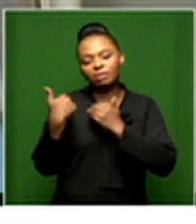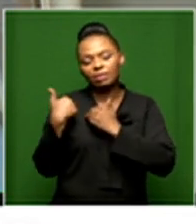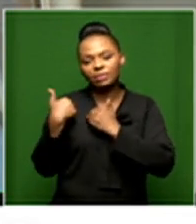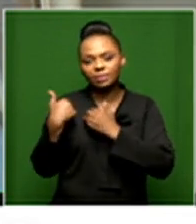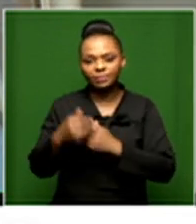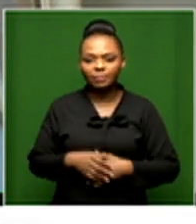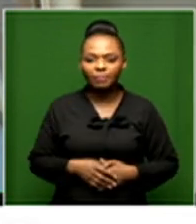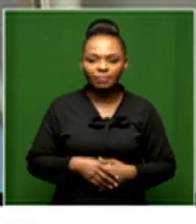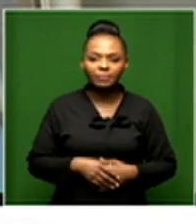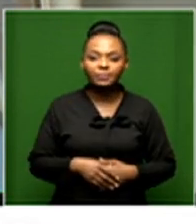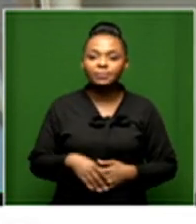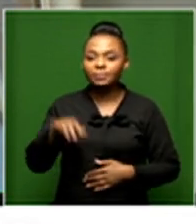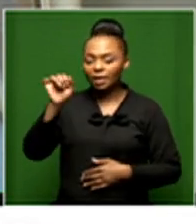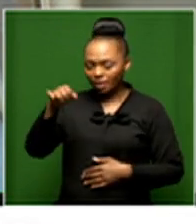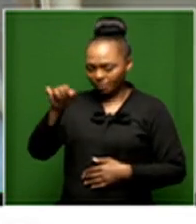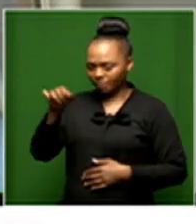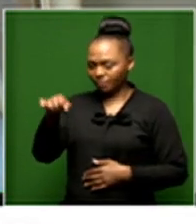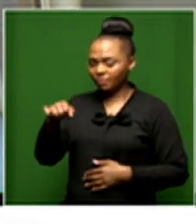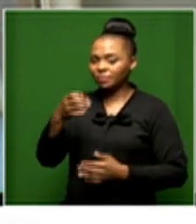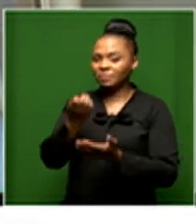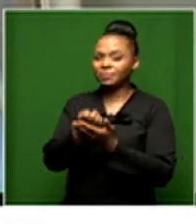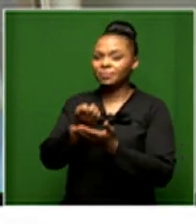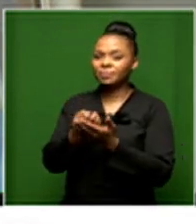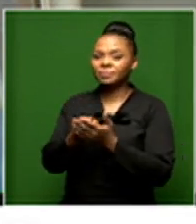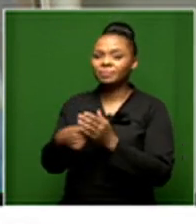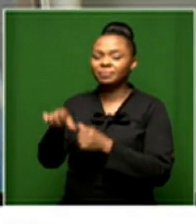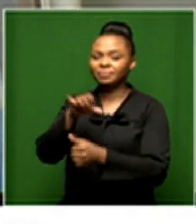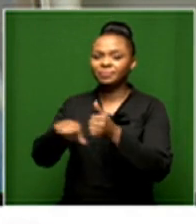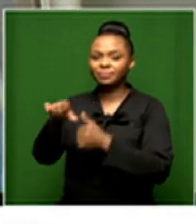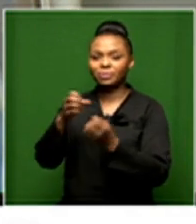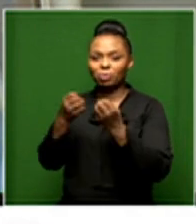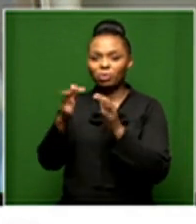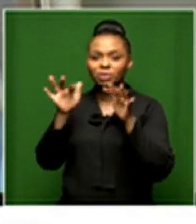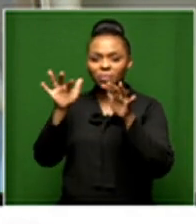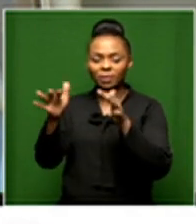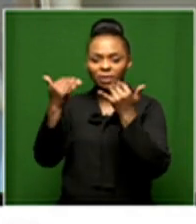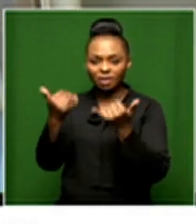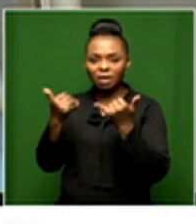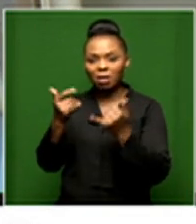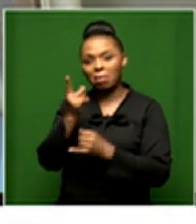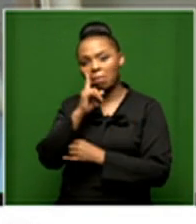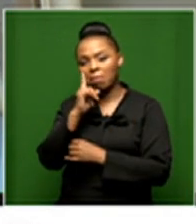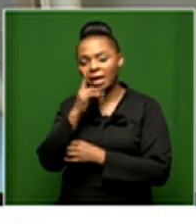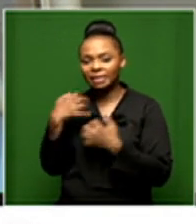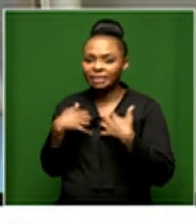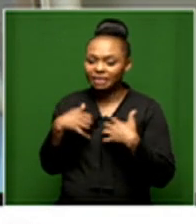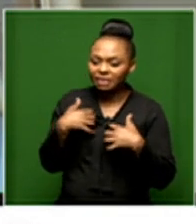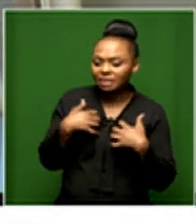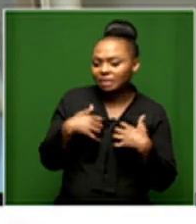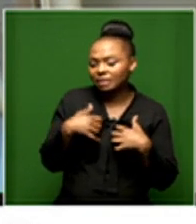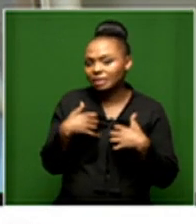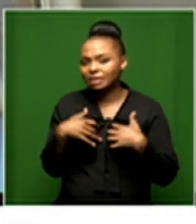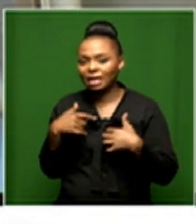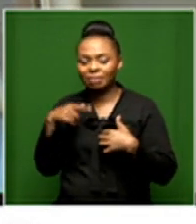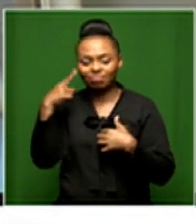of these adverse economic situations, many people, Clifford, may perhaps be looking and be desperately looking to